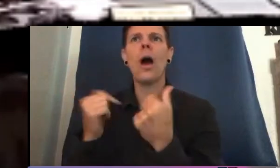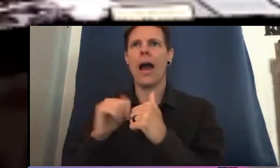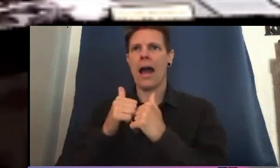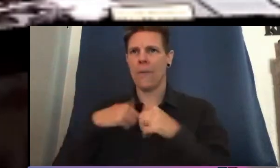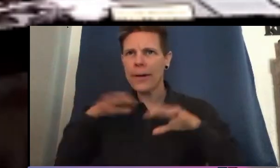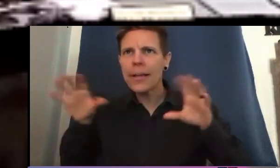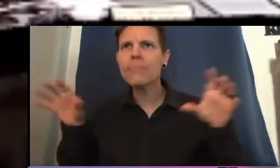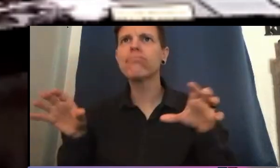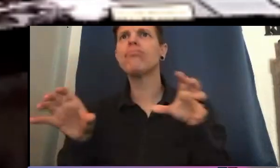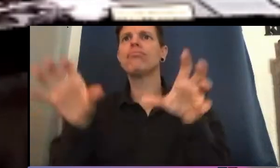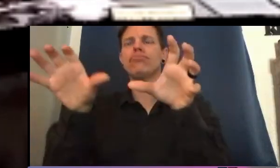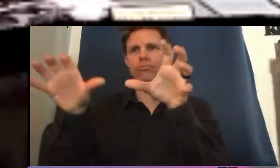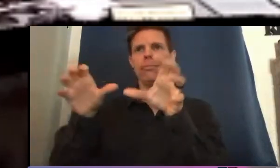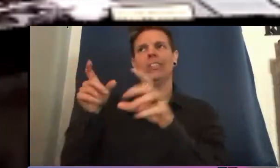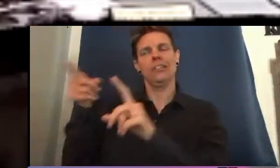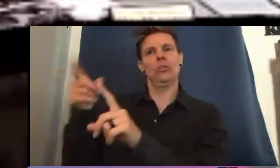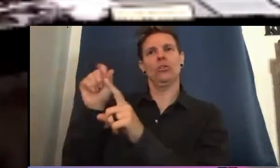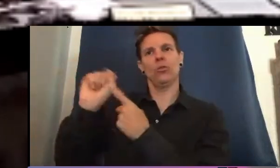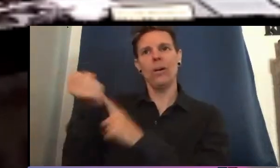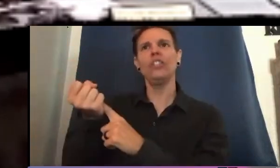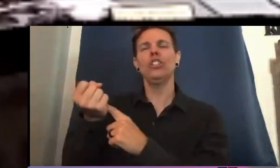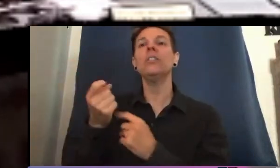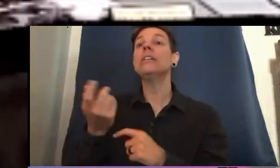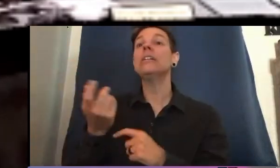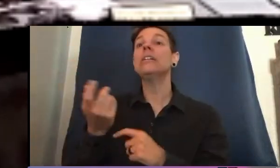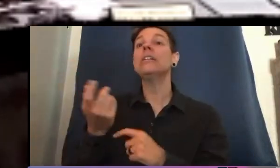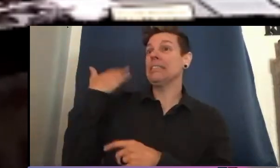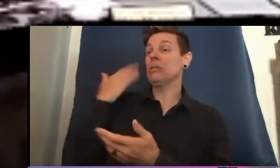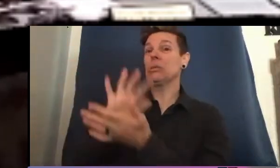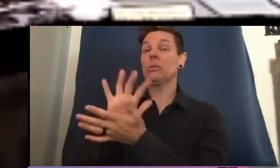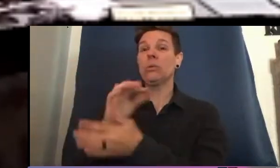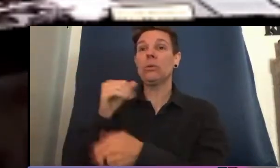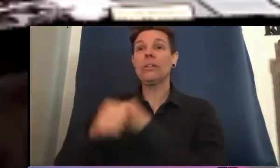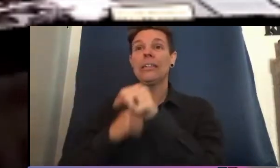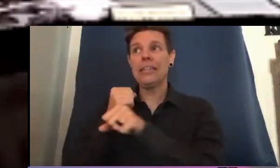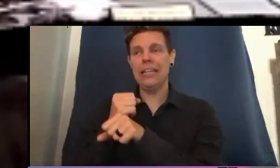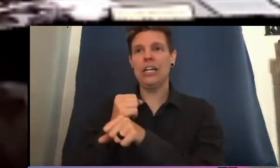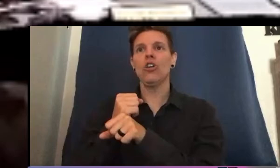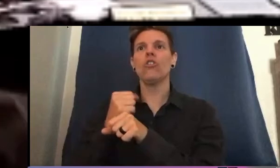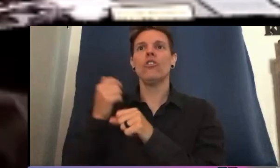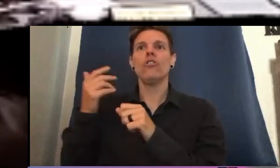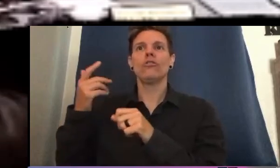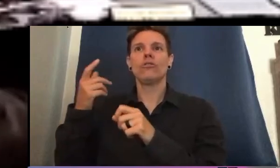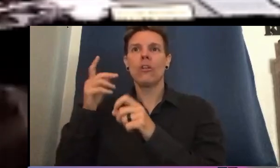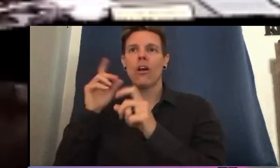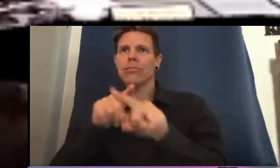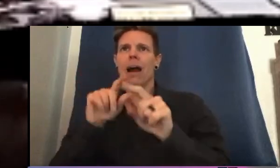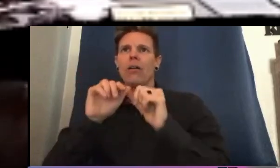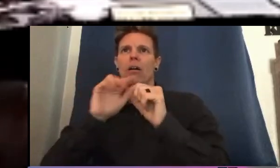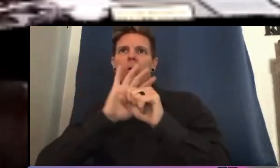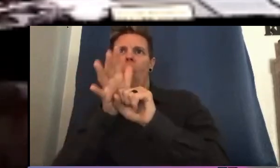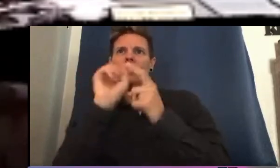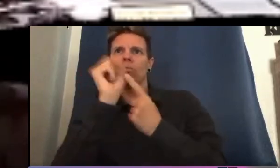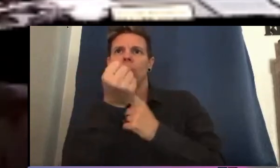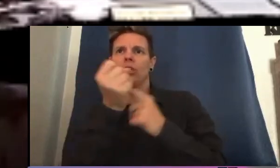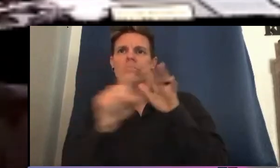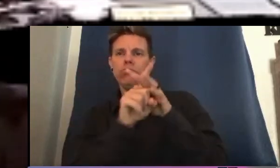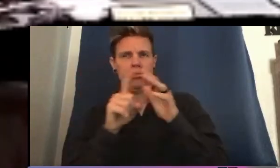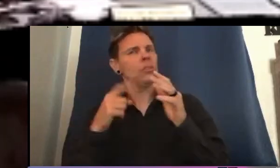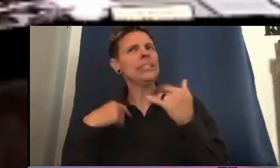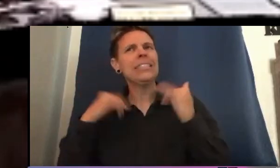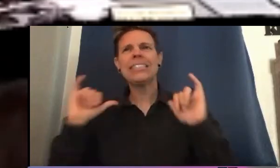academic year when our school partners were responding to COVID. Communication has continued over the summer, and